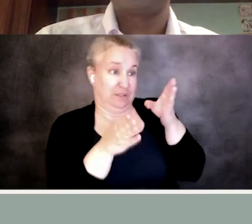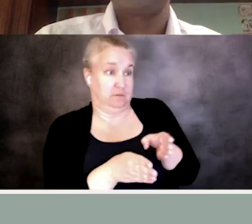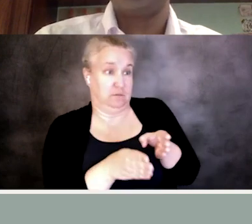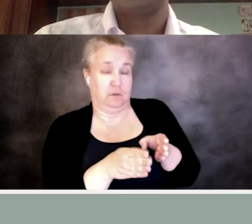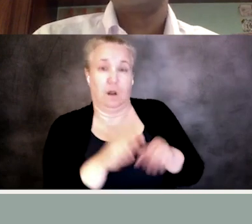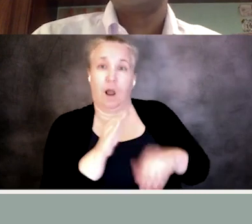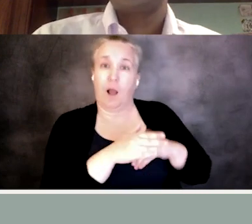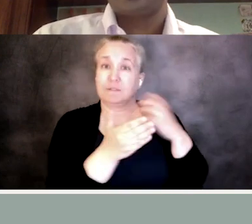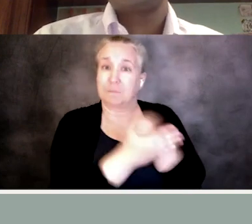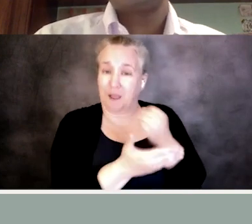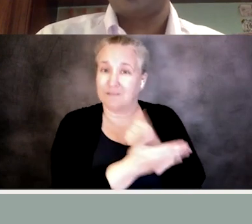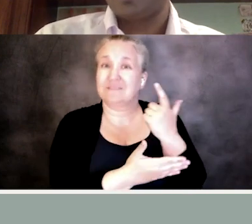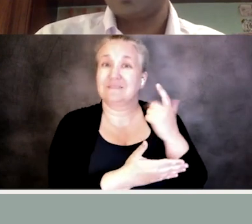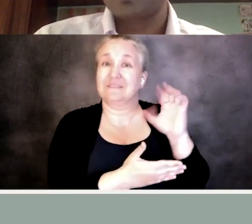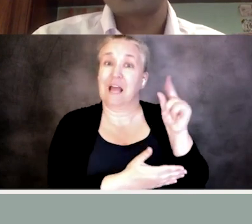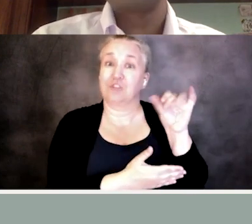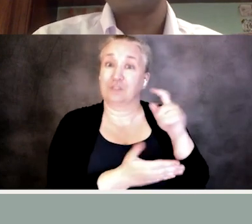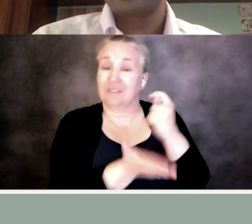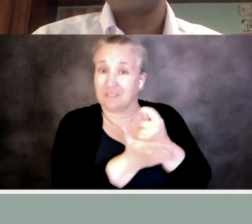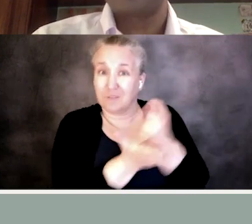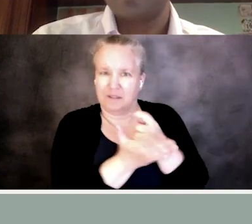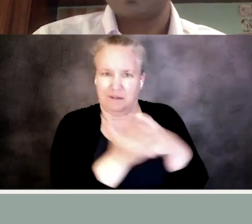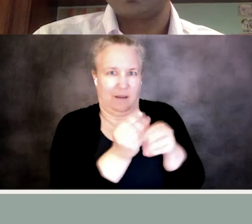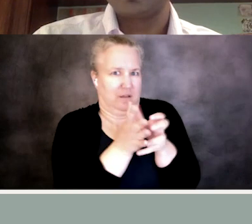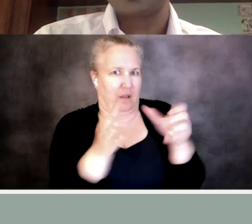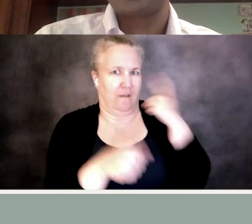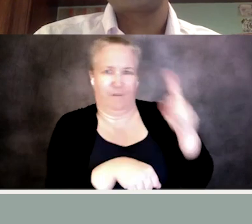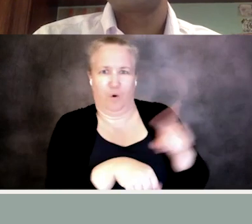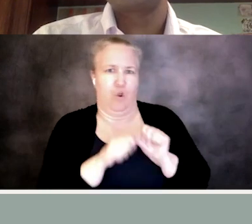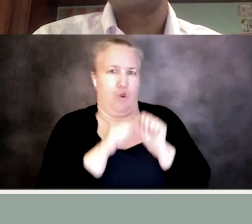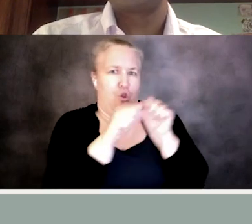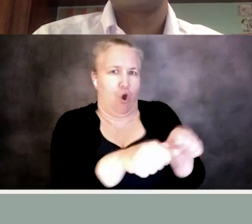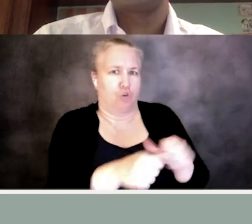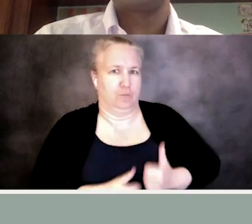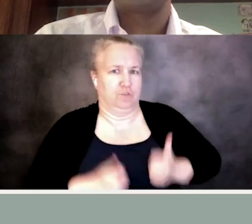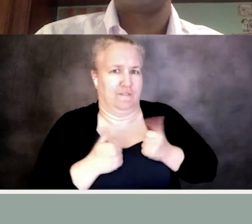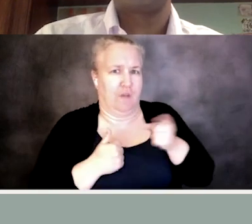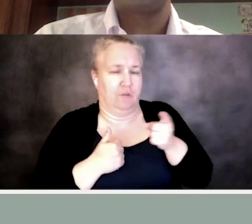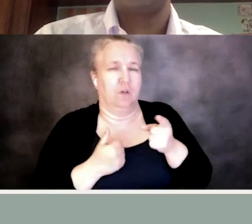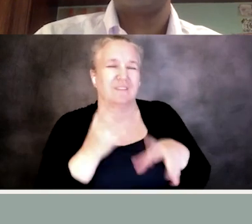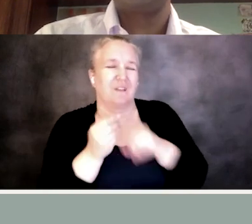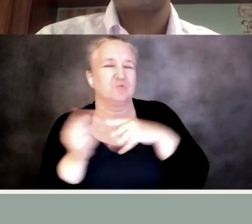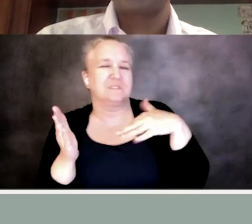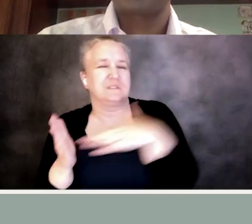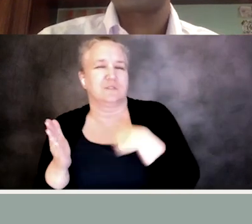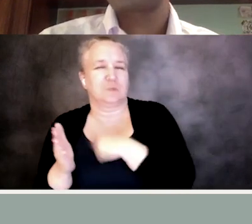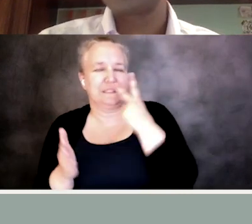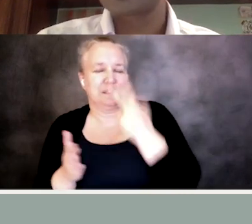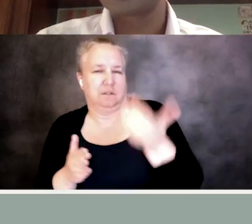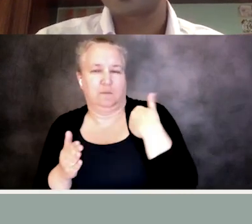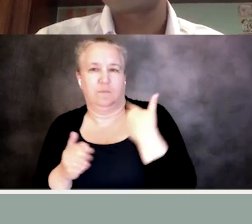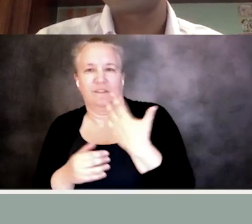anti-estrogen therapy adds a lot when it comes to long-term survival. This adds to some of the studies we've seen from 5